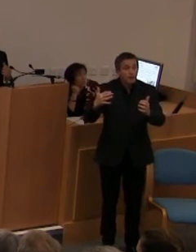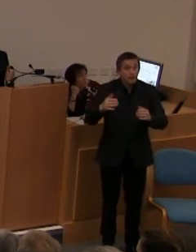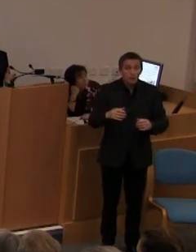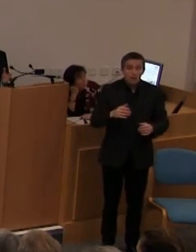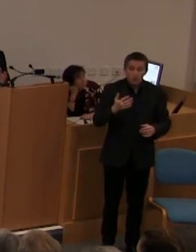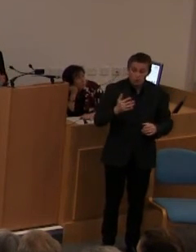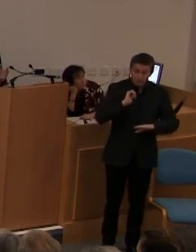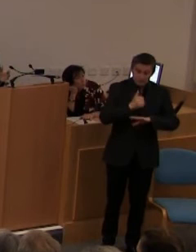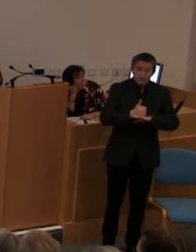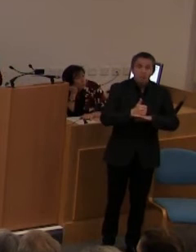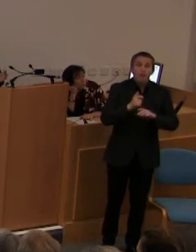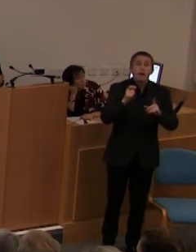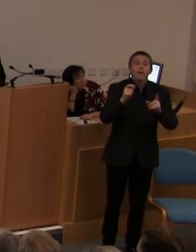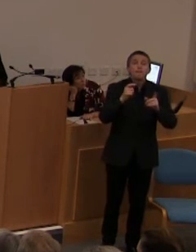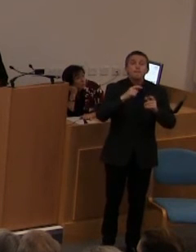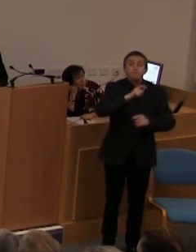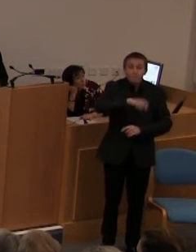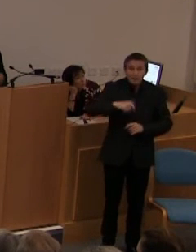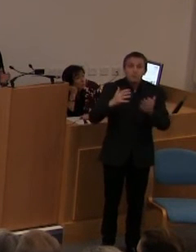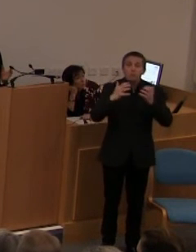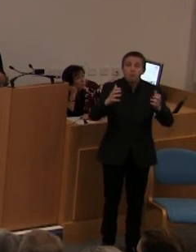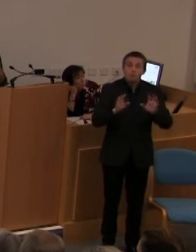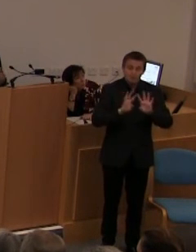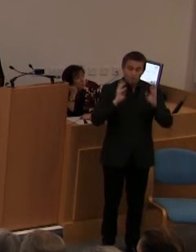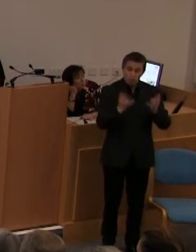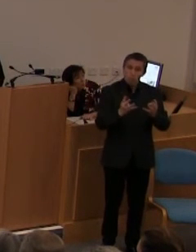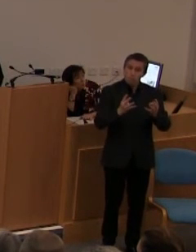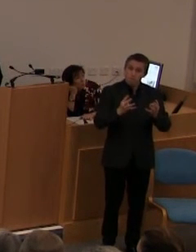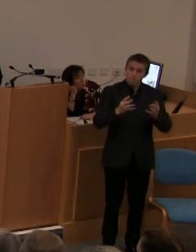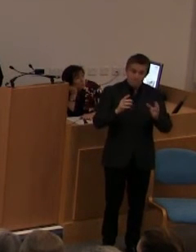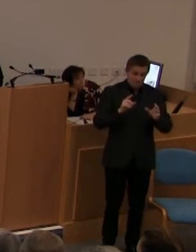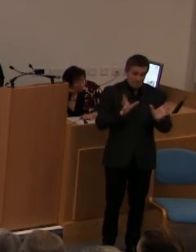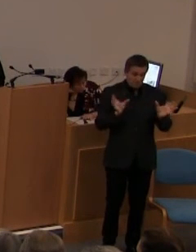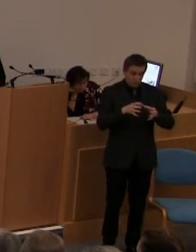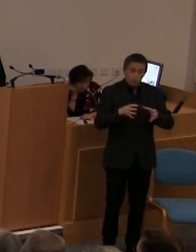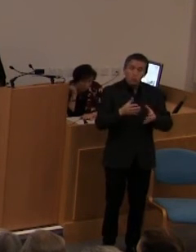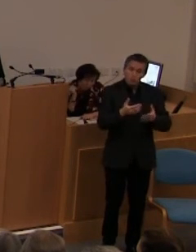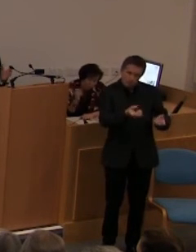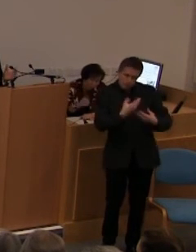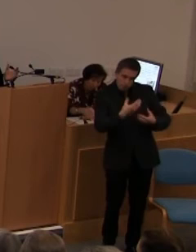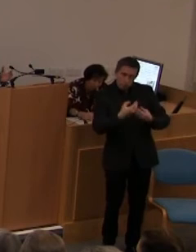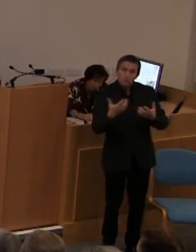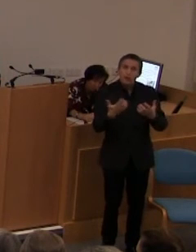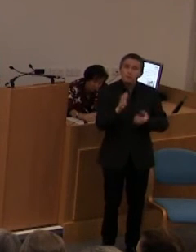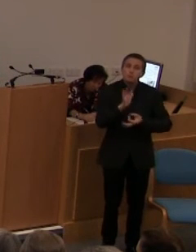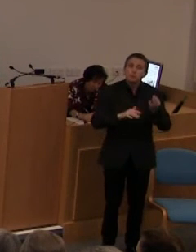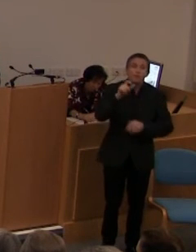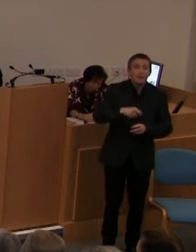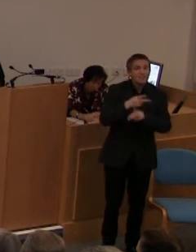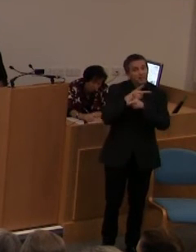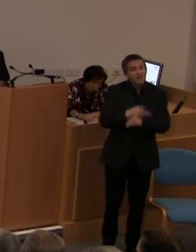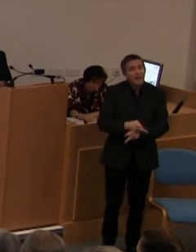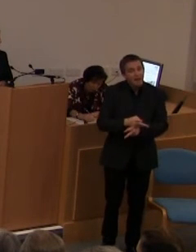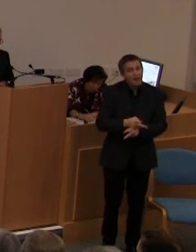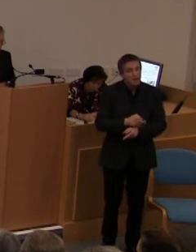patient-public partnership and forum, and they help us improve patient care. They add a lot of value to